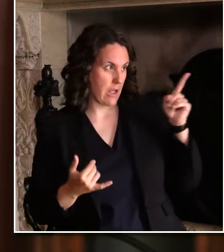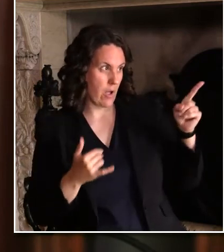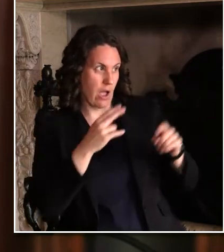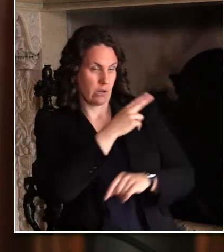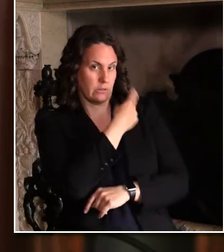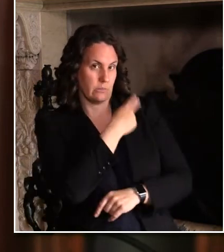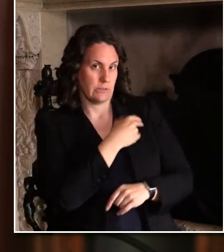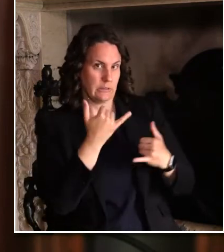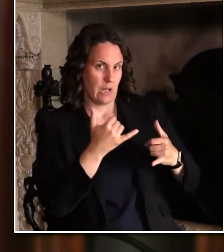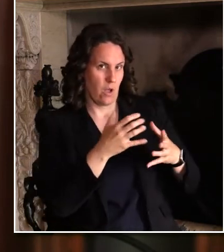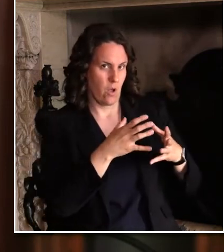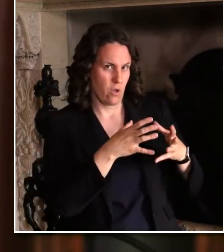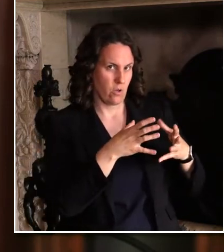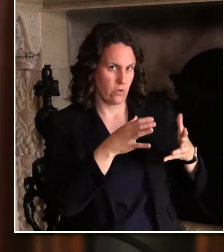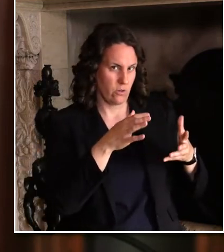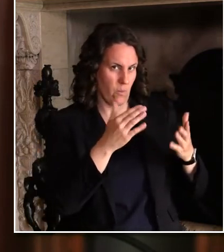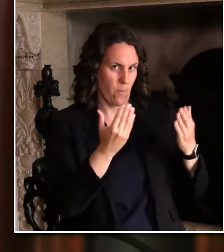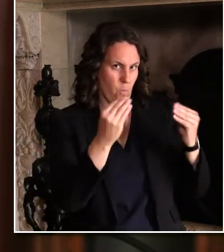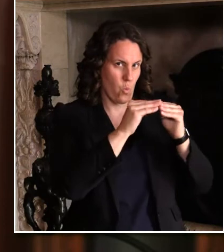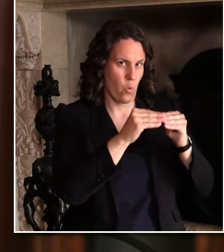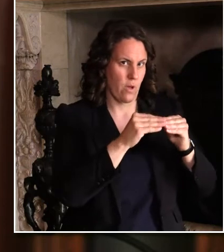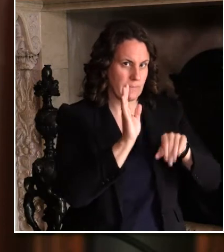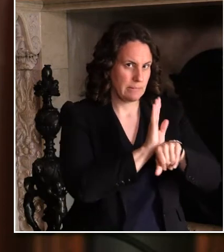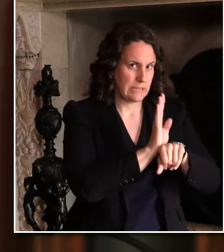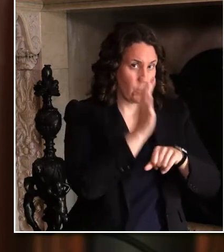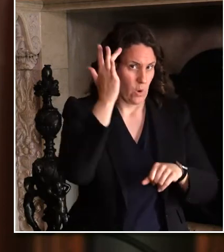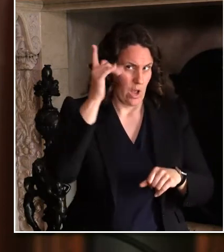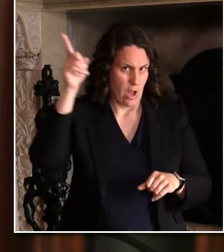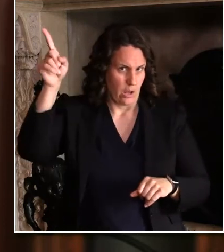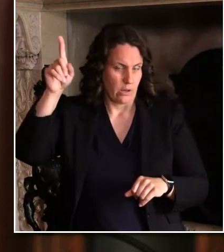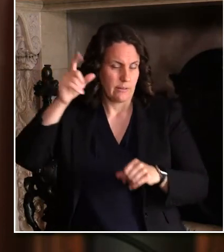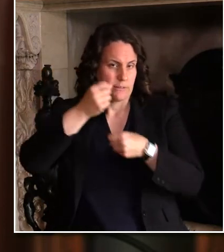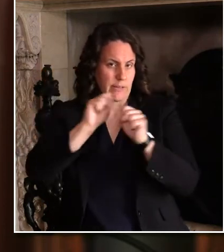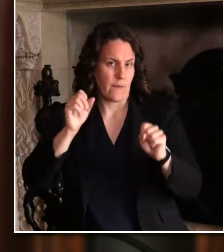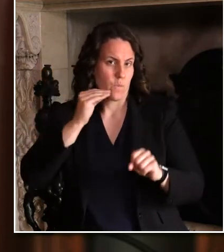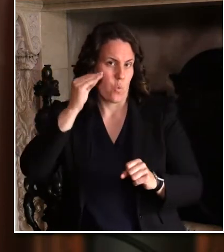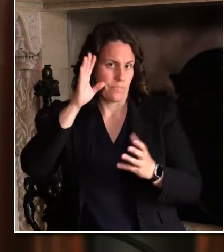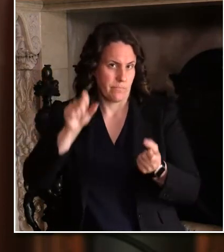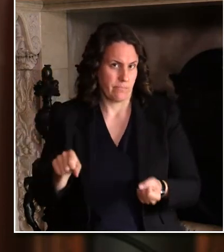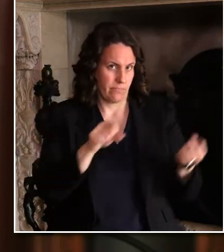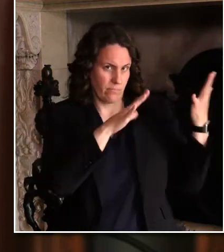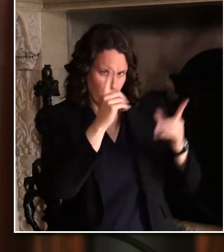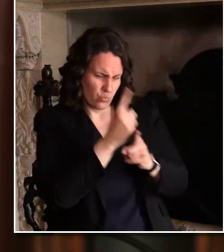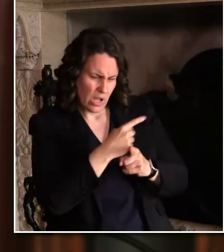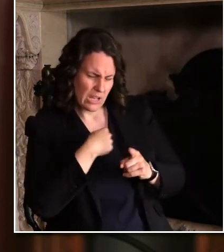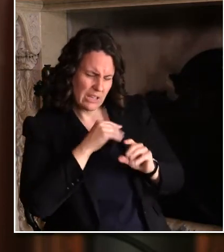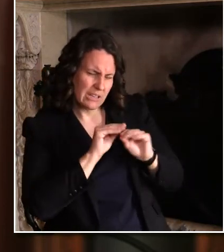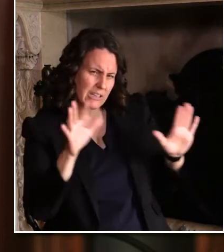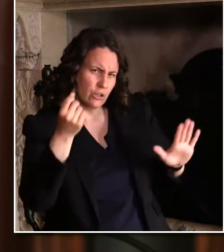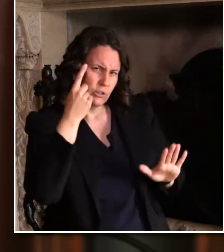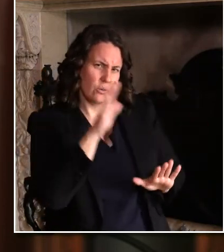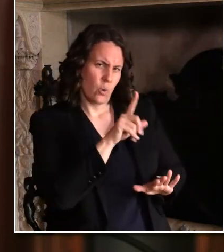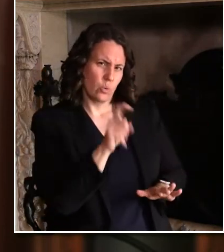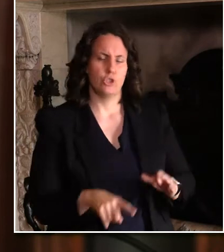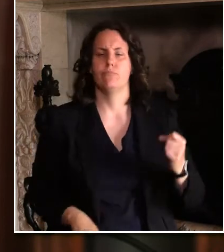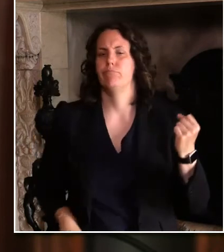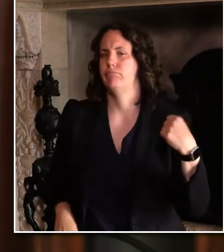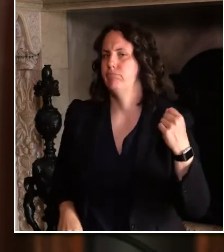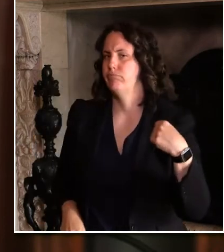Correct. So I think, so hospitalizations lag infection,